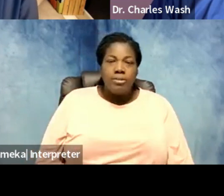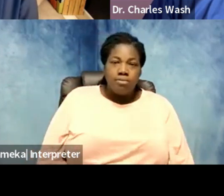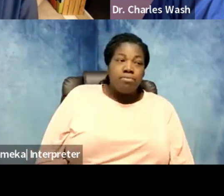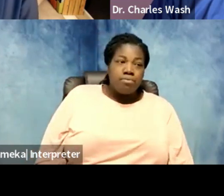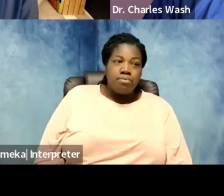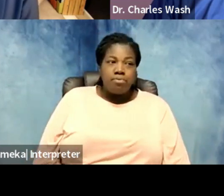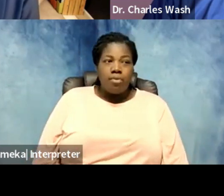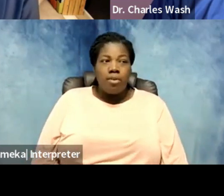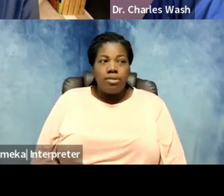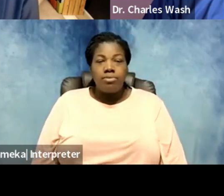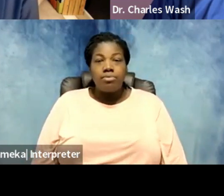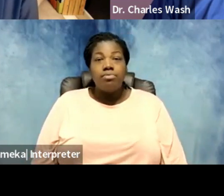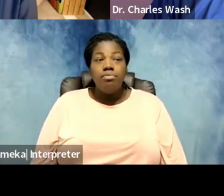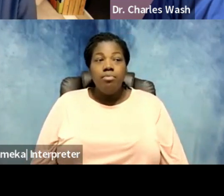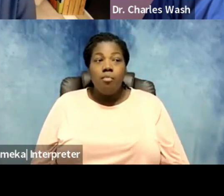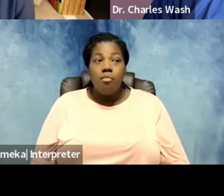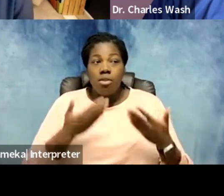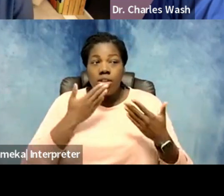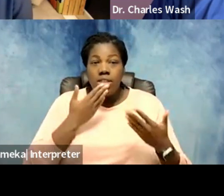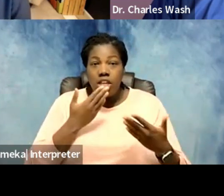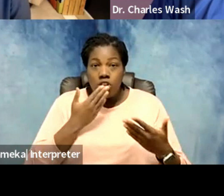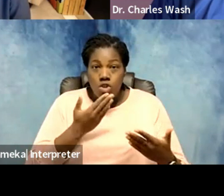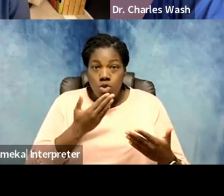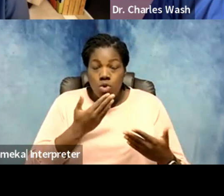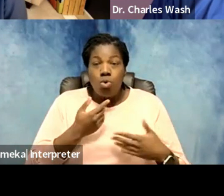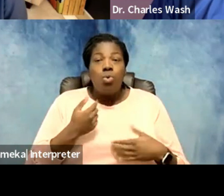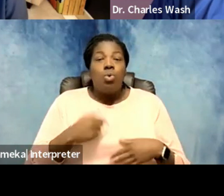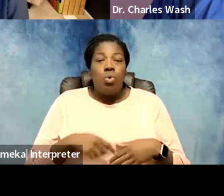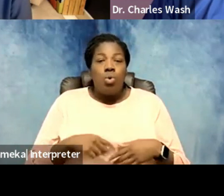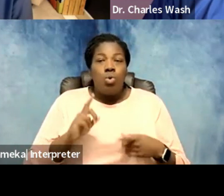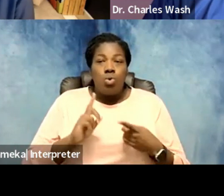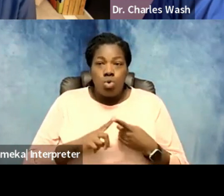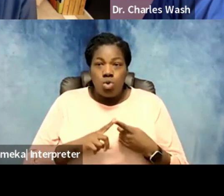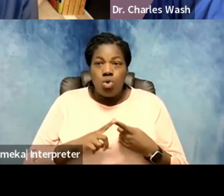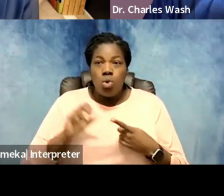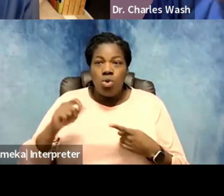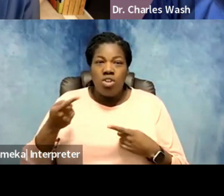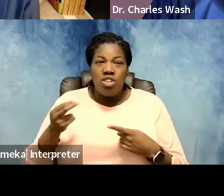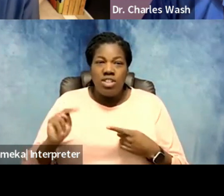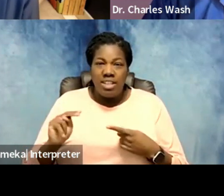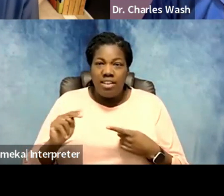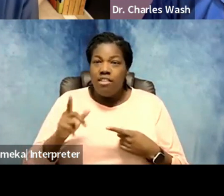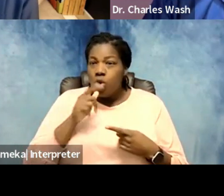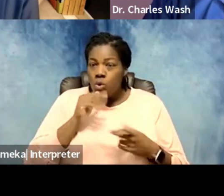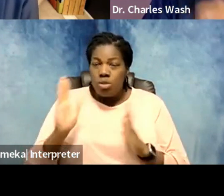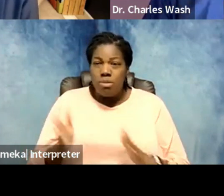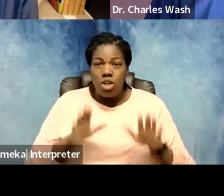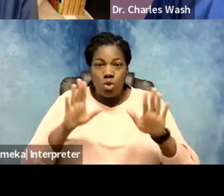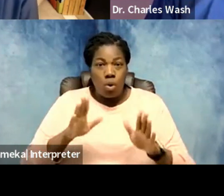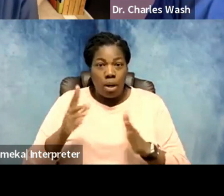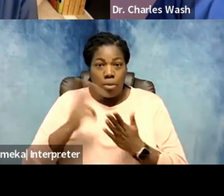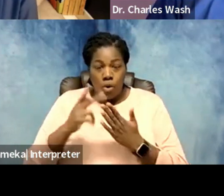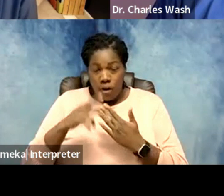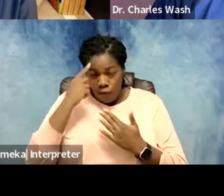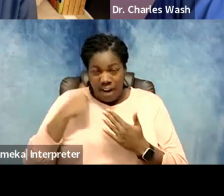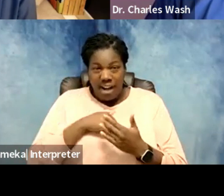Thank you also to our guest of honor, Stephen, who has organized a great program for us today, in